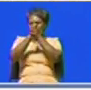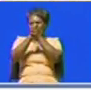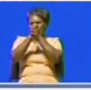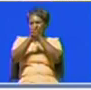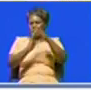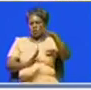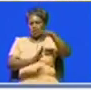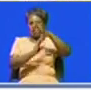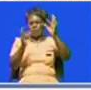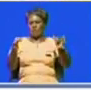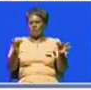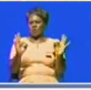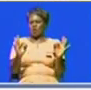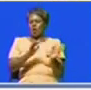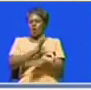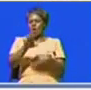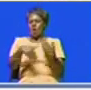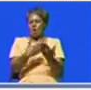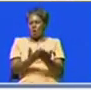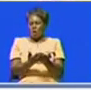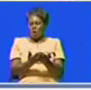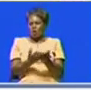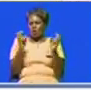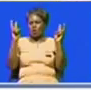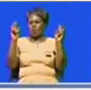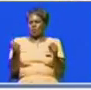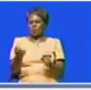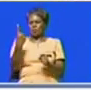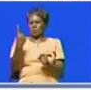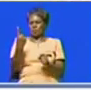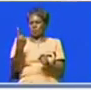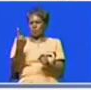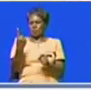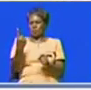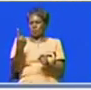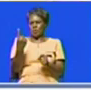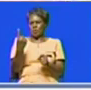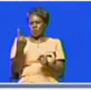senior officers in government. So all these things were raised. I think it is fair to say this.